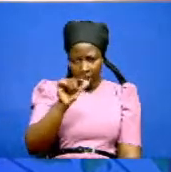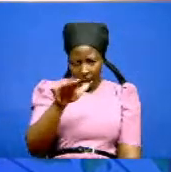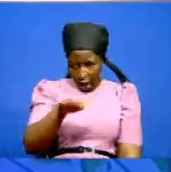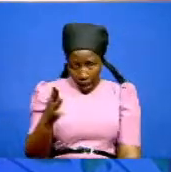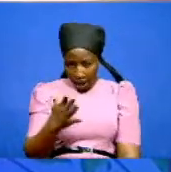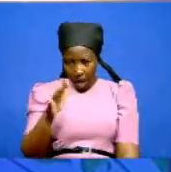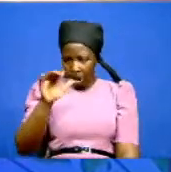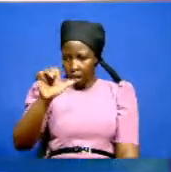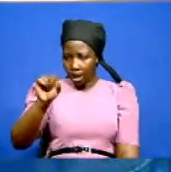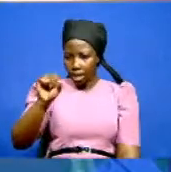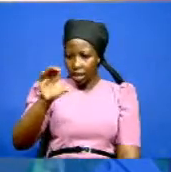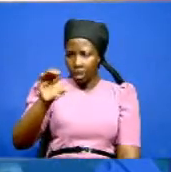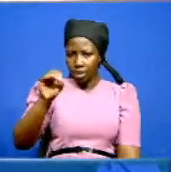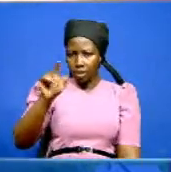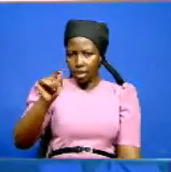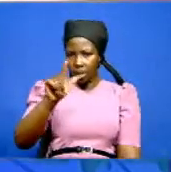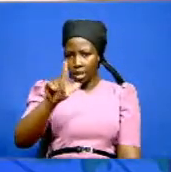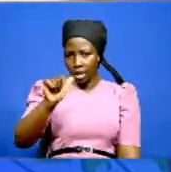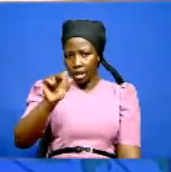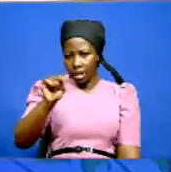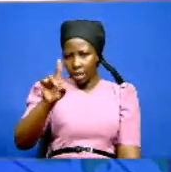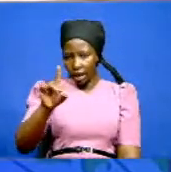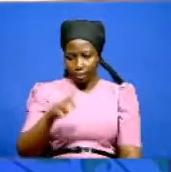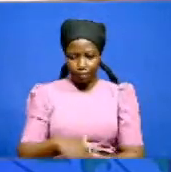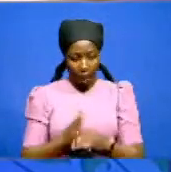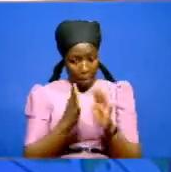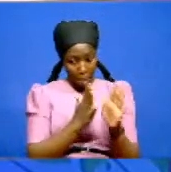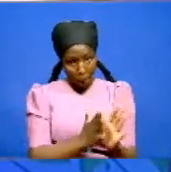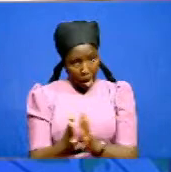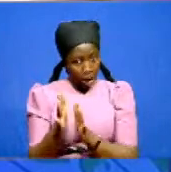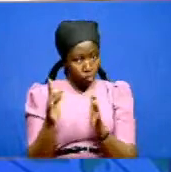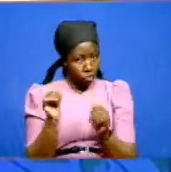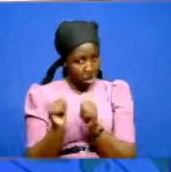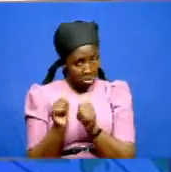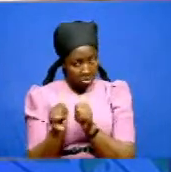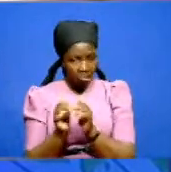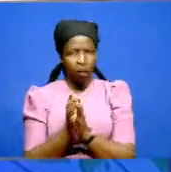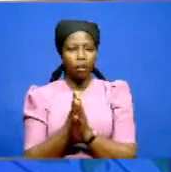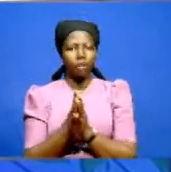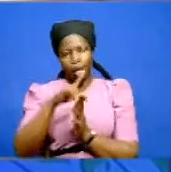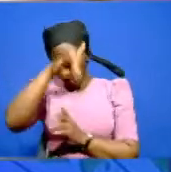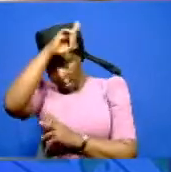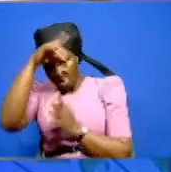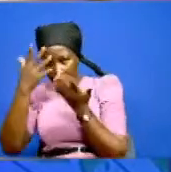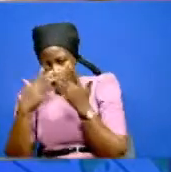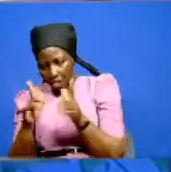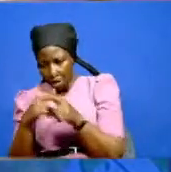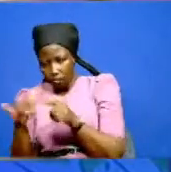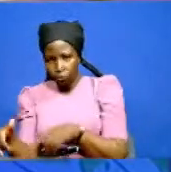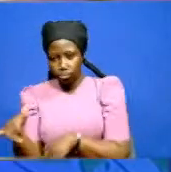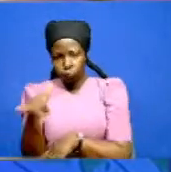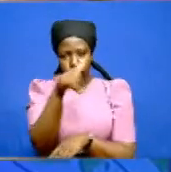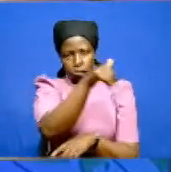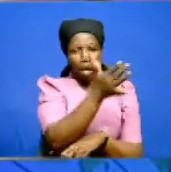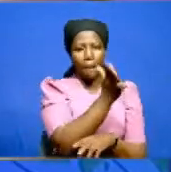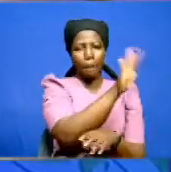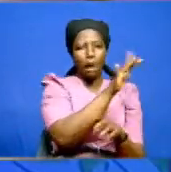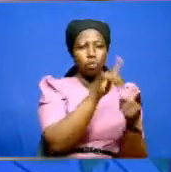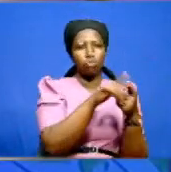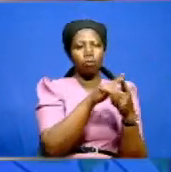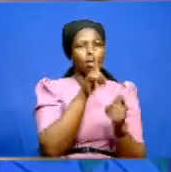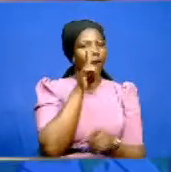was, we finish the graduation, then we fly back with him to London. So we finished the graduation.